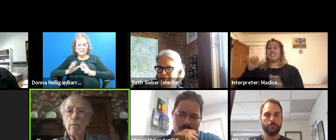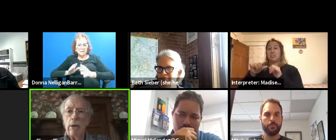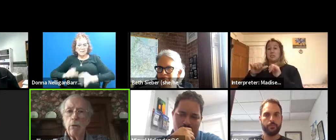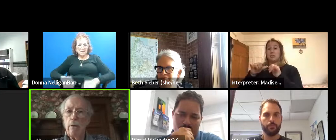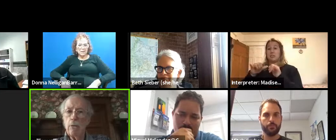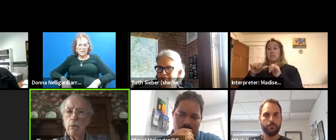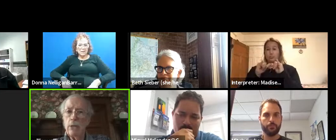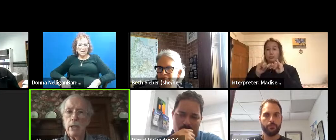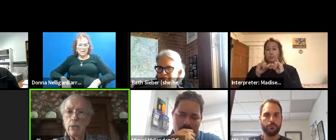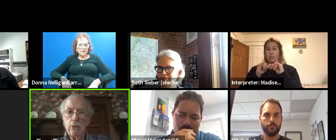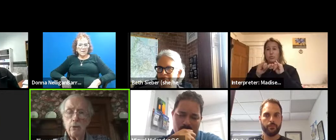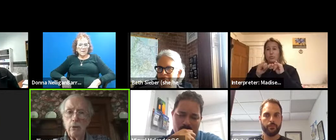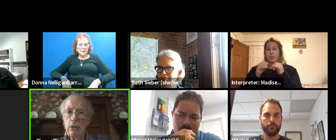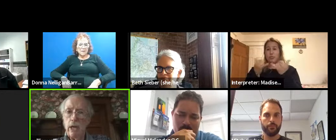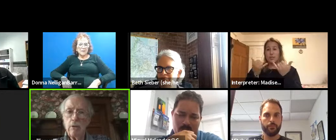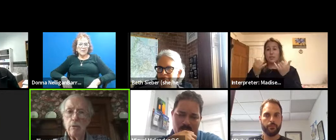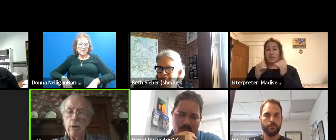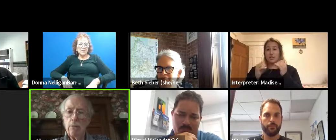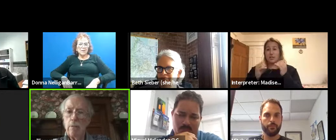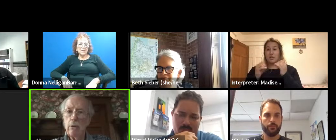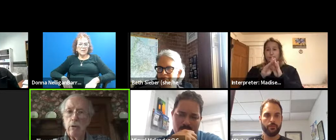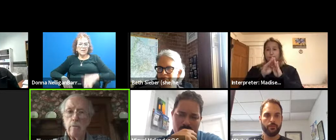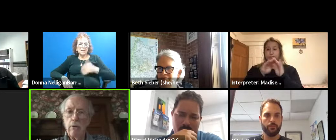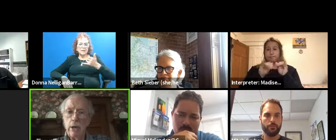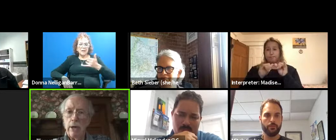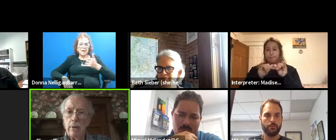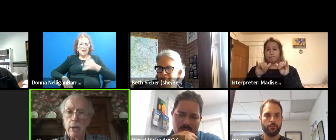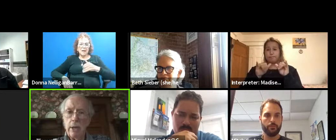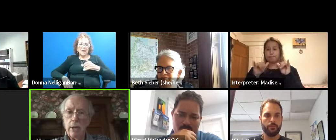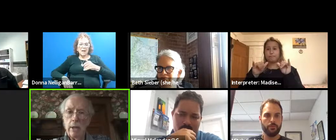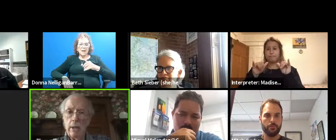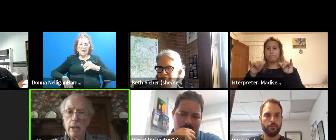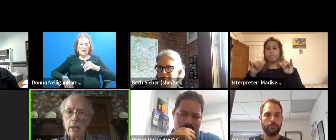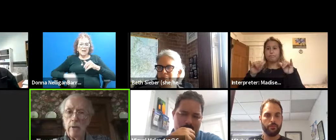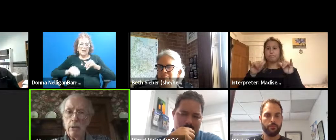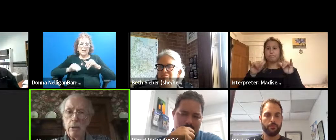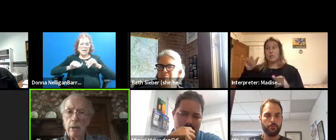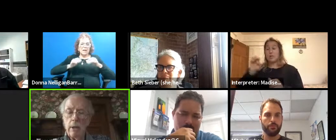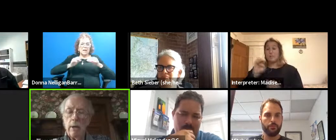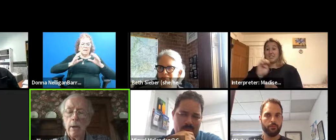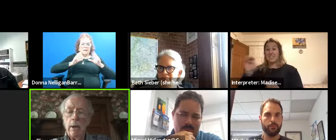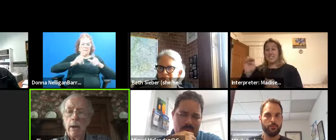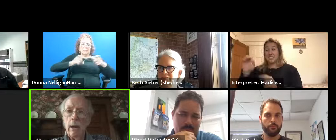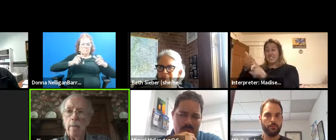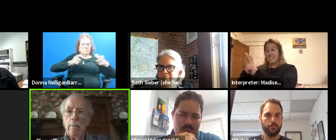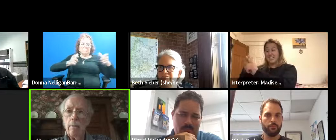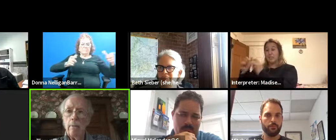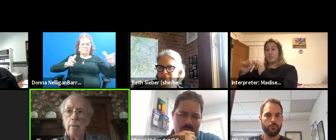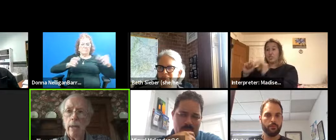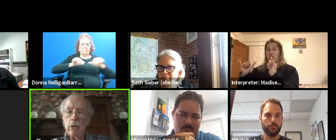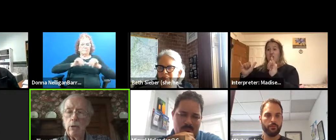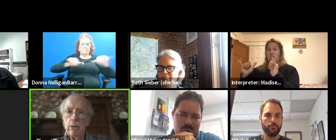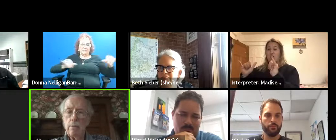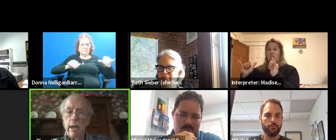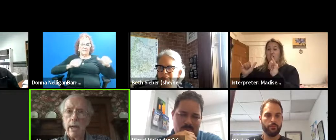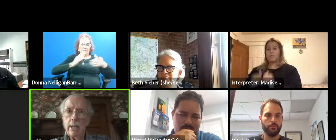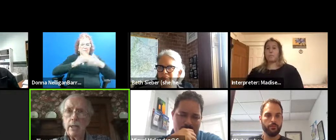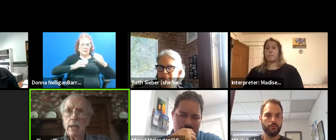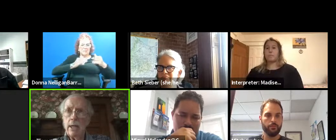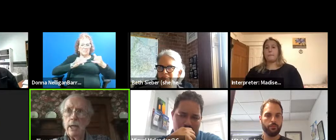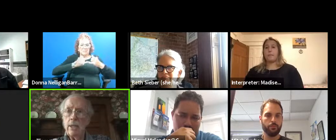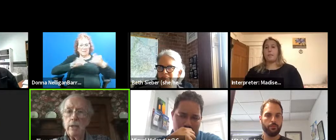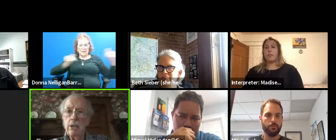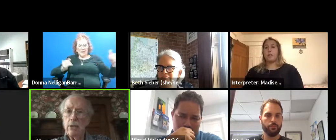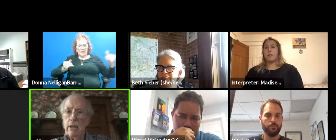all of Browncroft was in the East District. So it's gone up as far as Browncroft Boulevard anyway, Atlantic Avenue. That was back